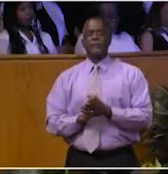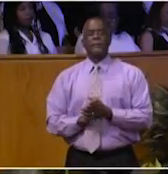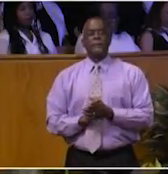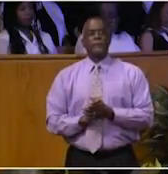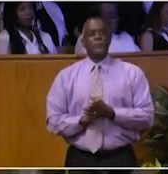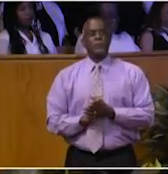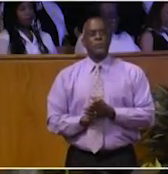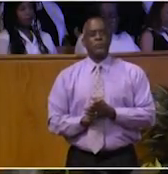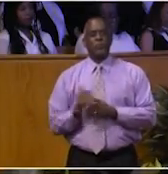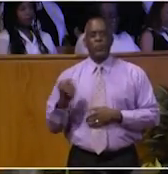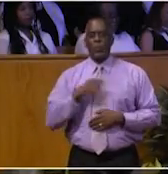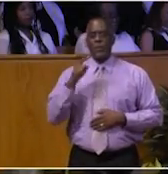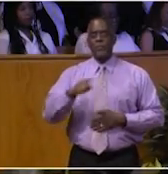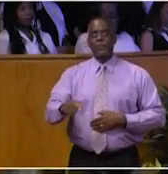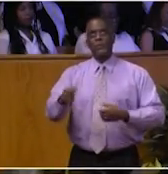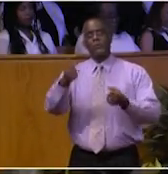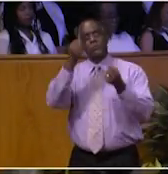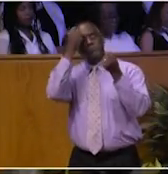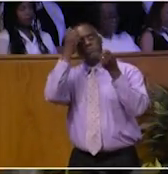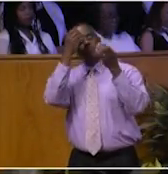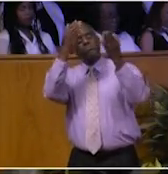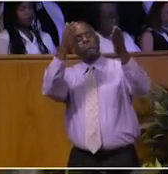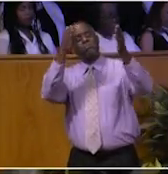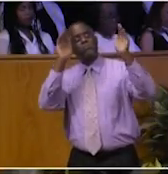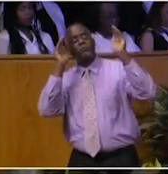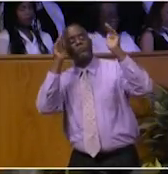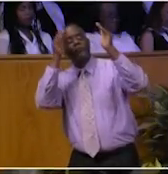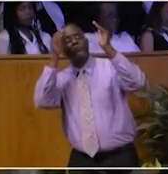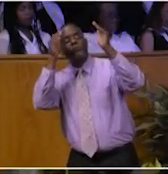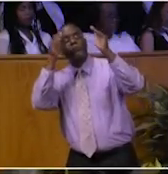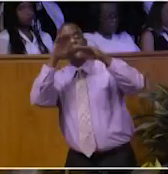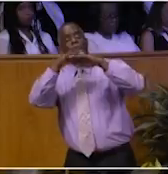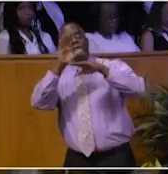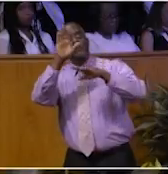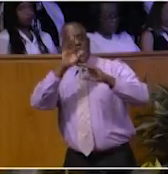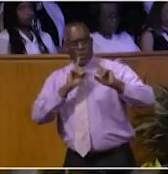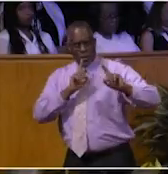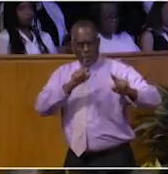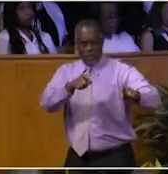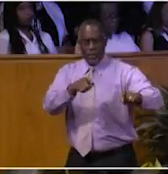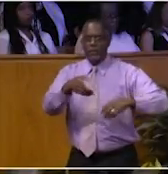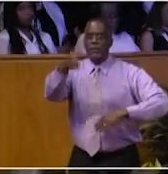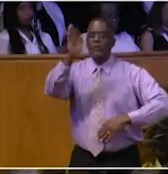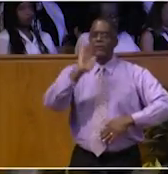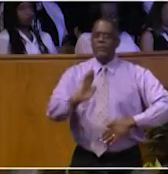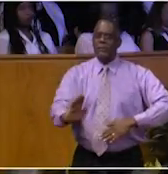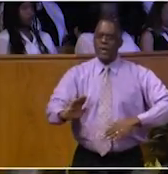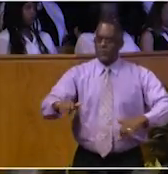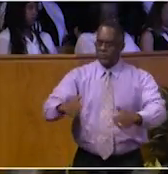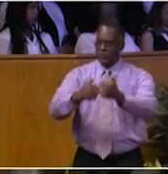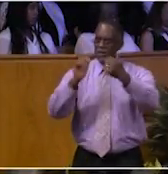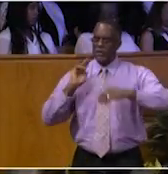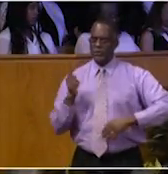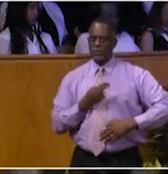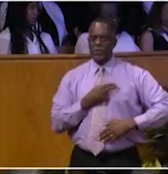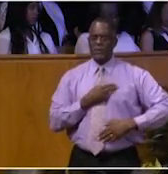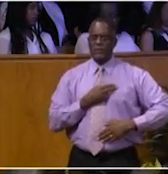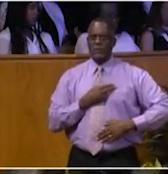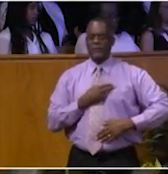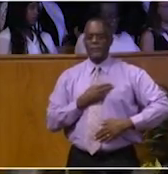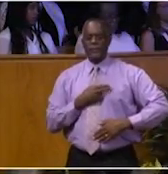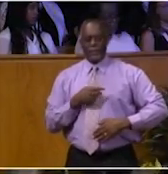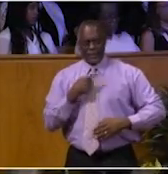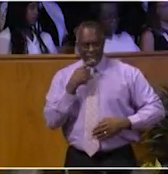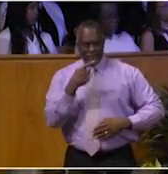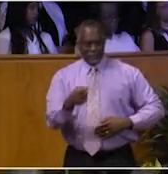heed God's call and to hear His command, He asks us and challenges us in that ninth verse